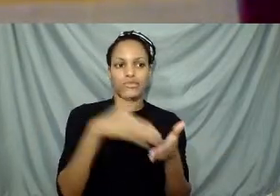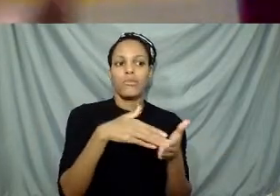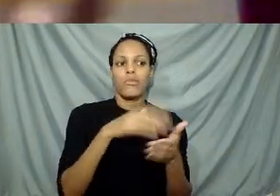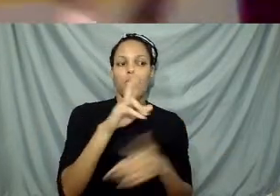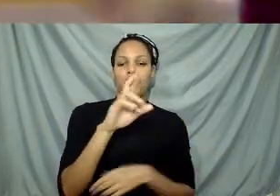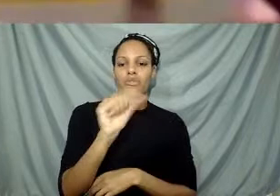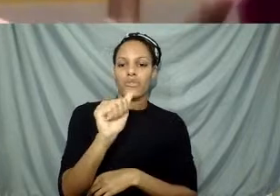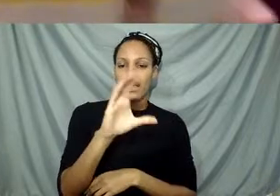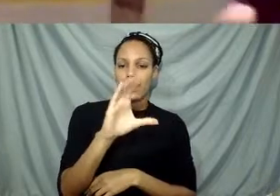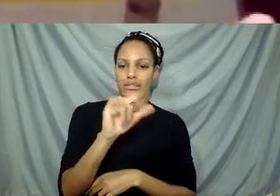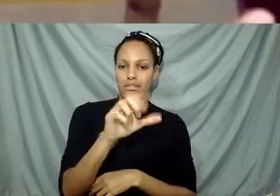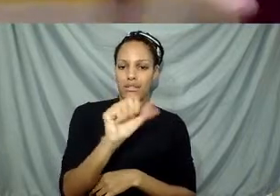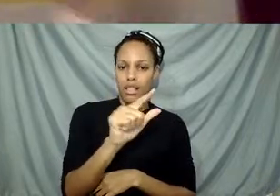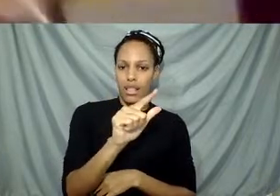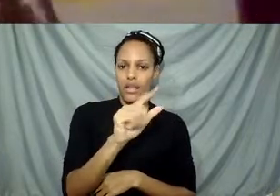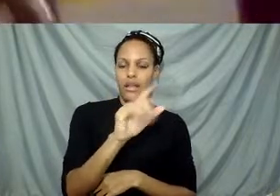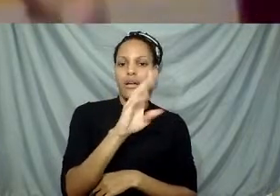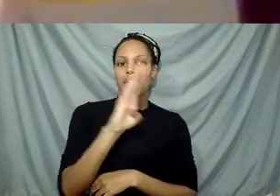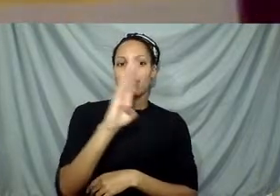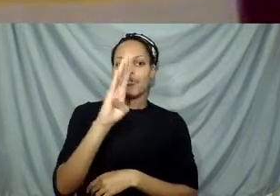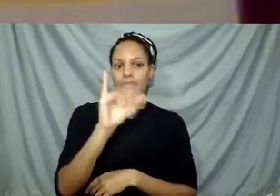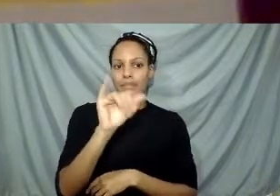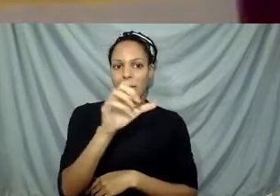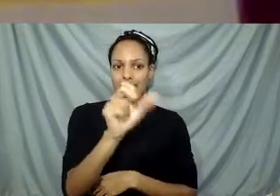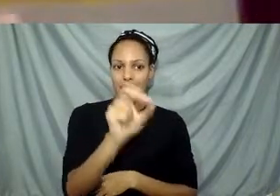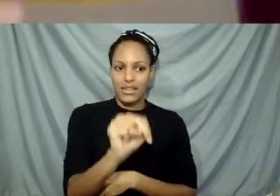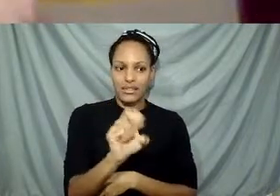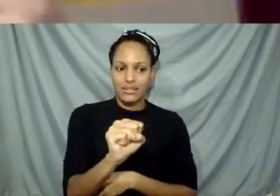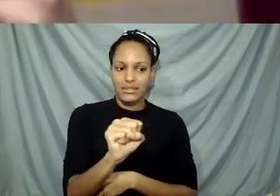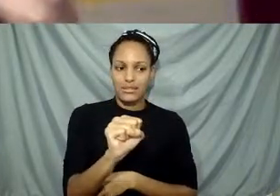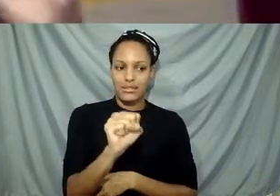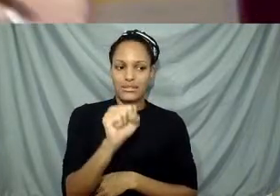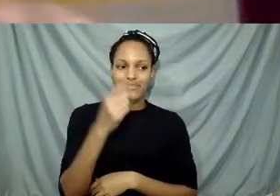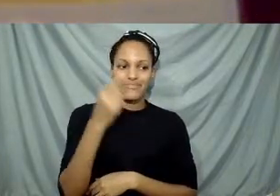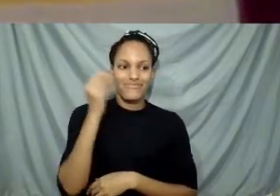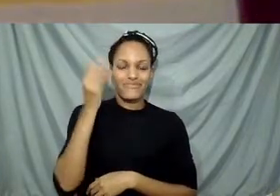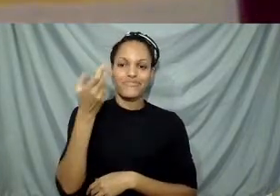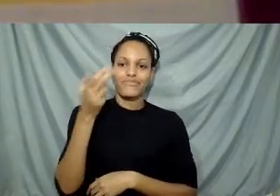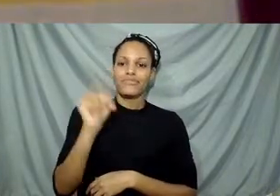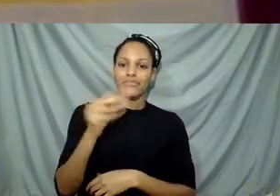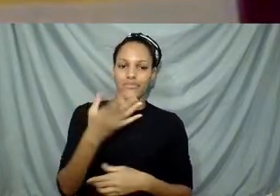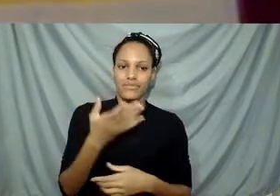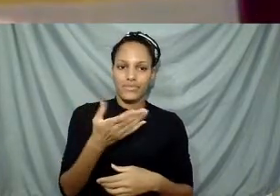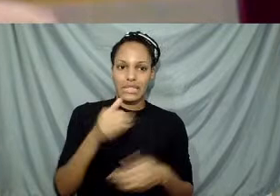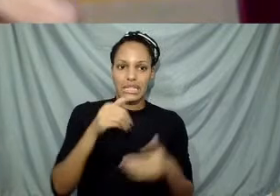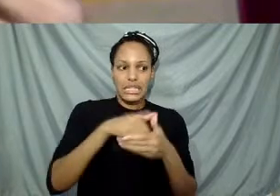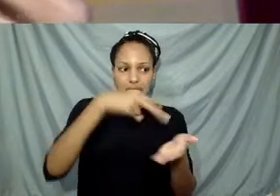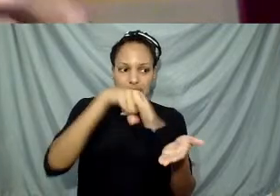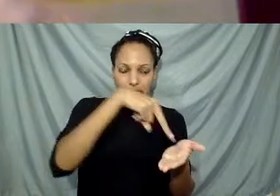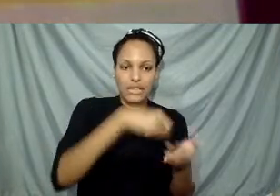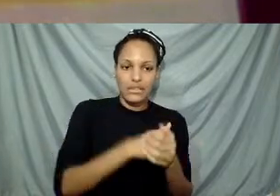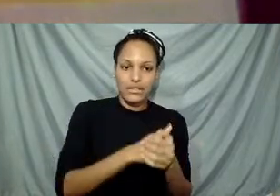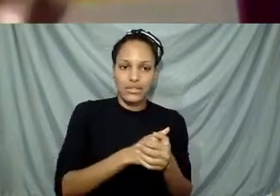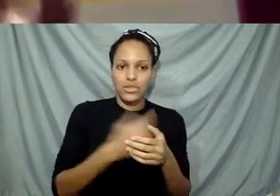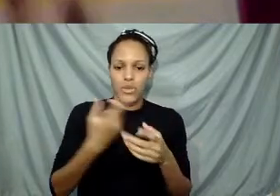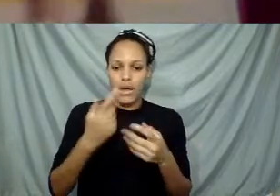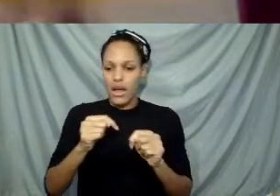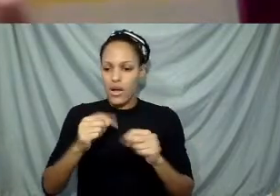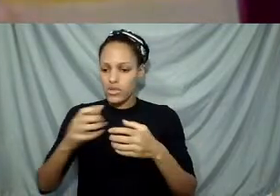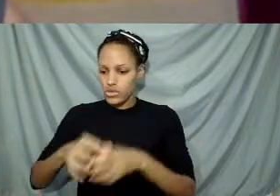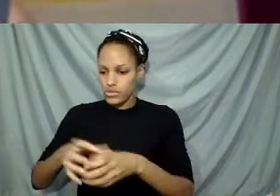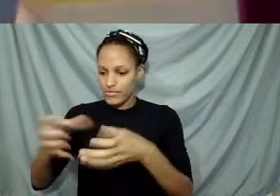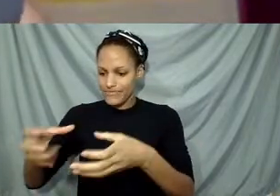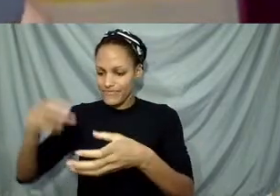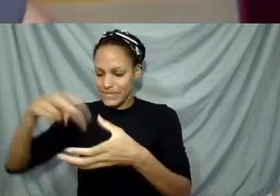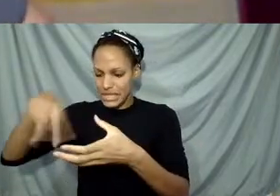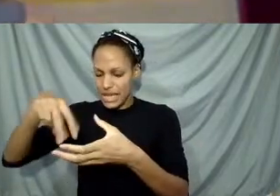and in society at large. Like, how do I unpack the dance training and use that as a vehicle